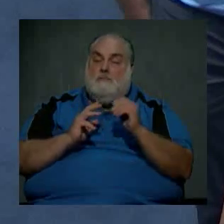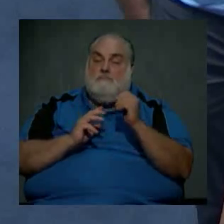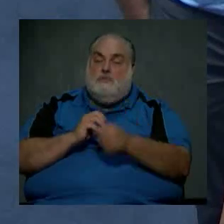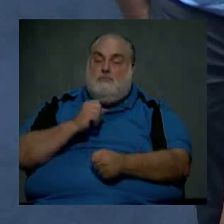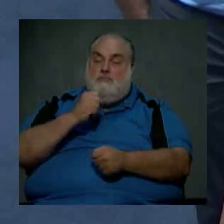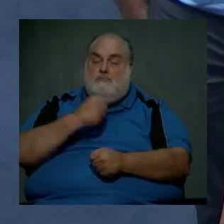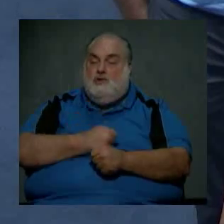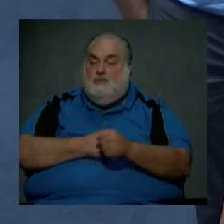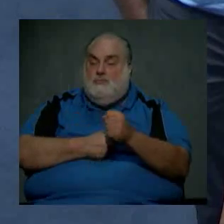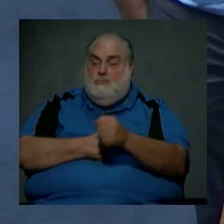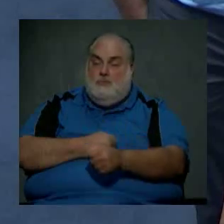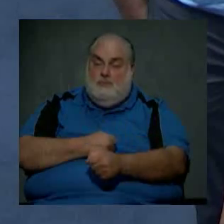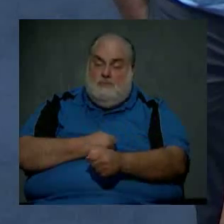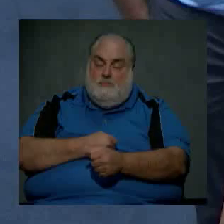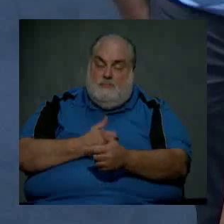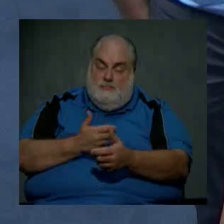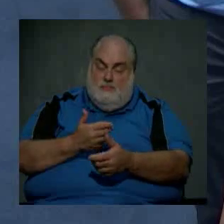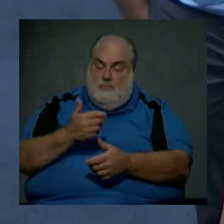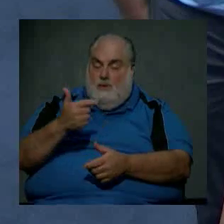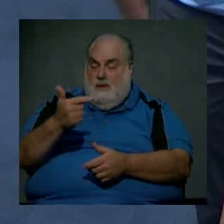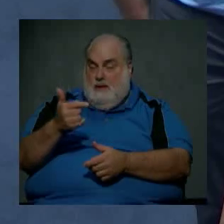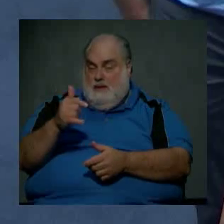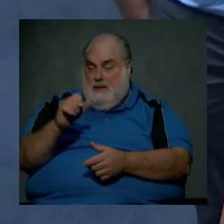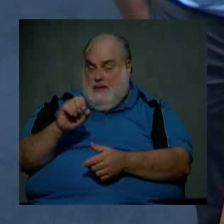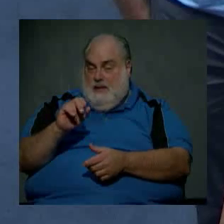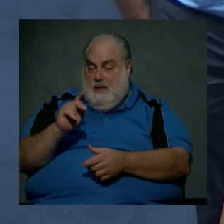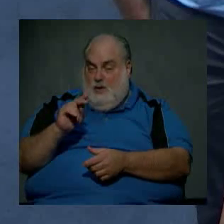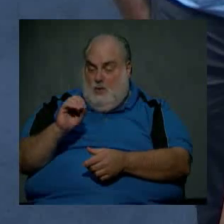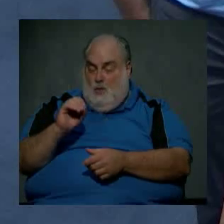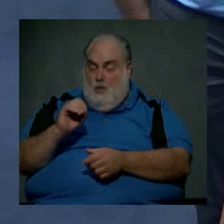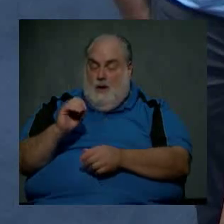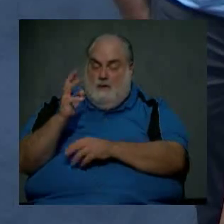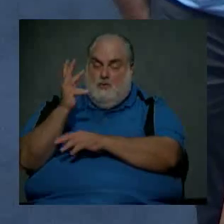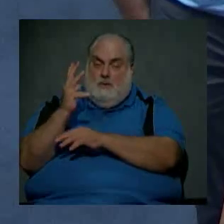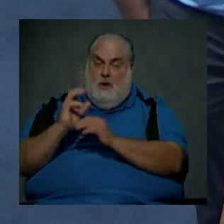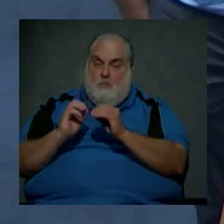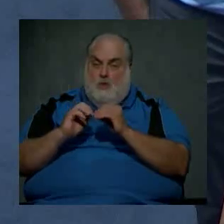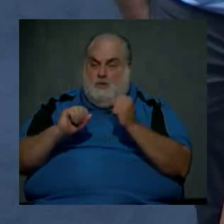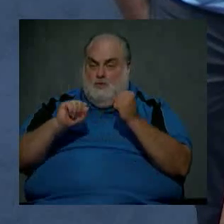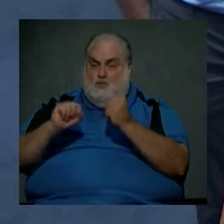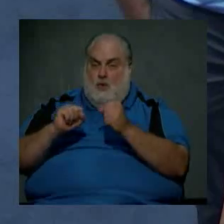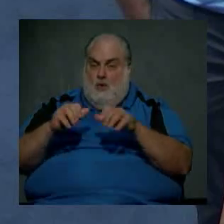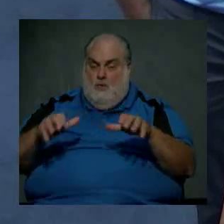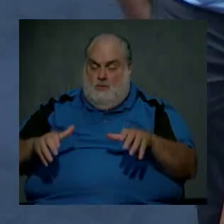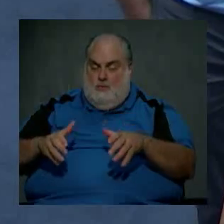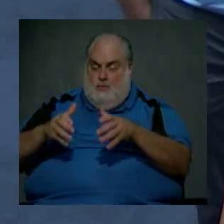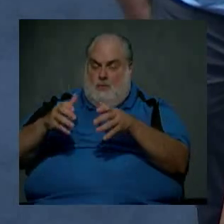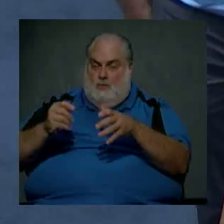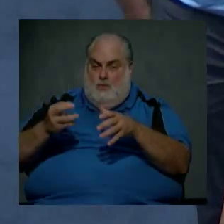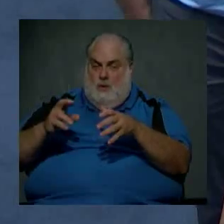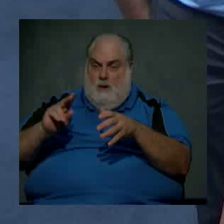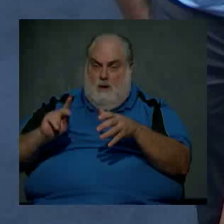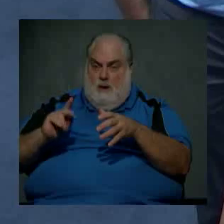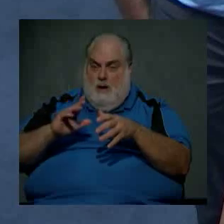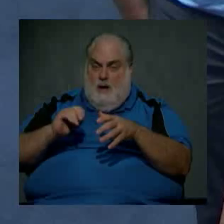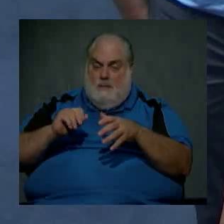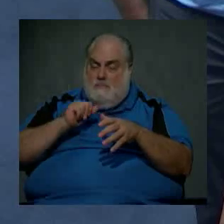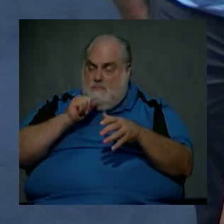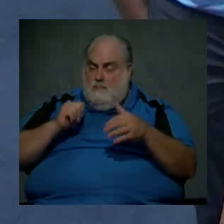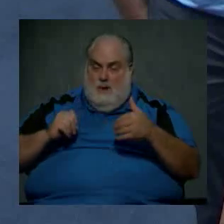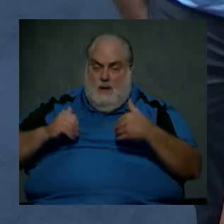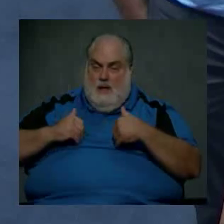the past. So going with a ginkgo tree, you're going to have a tree that has a stronger trunk and a tree that won't have